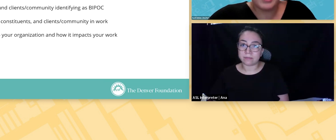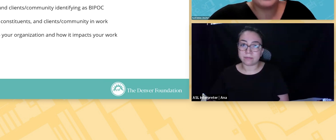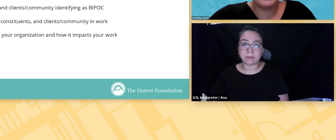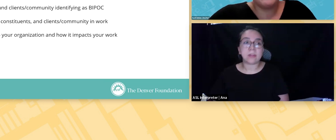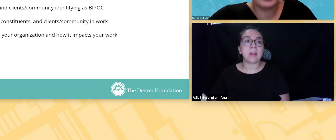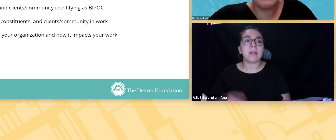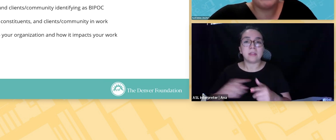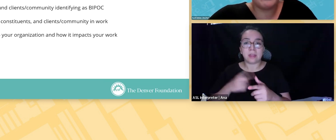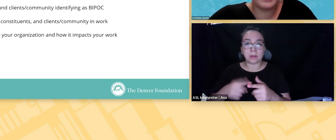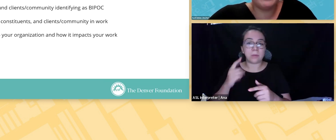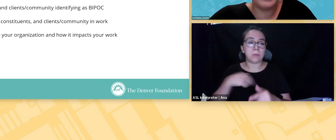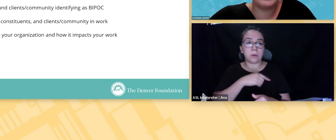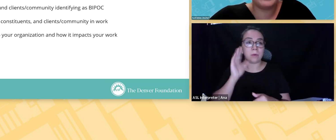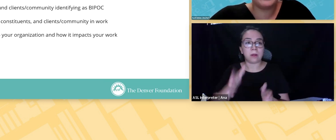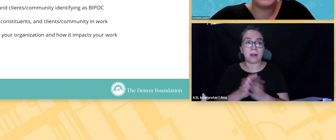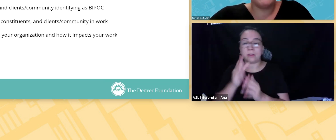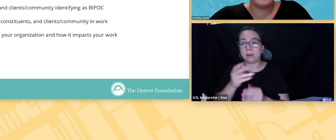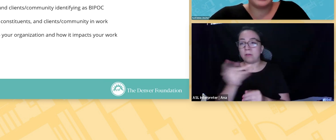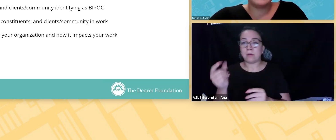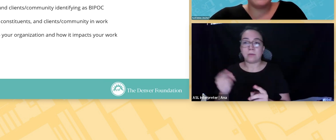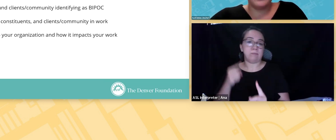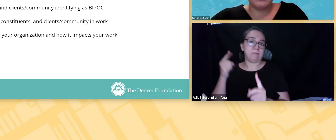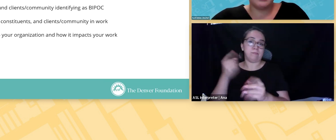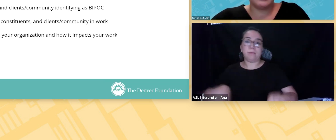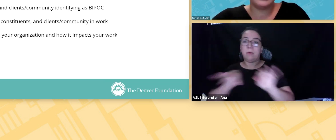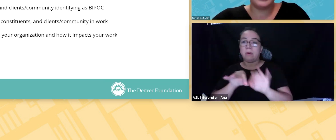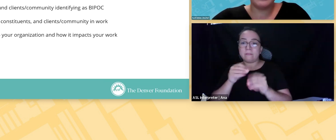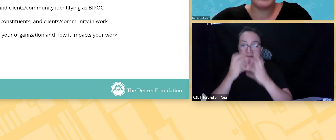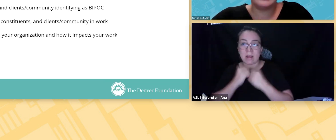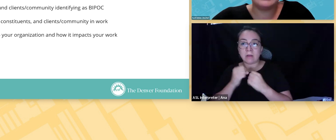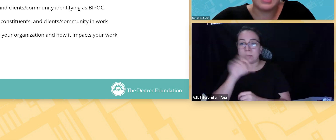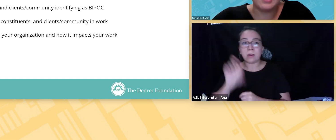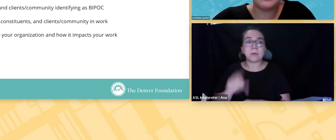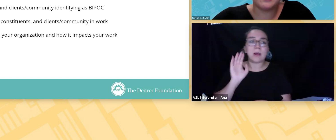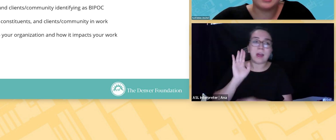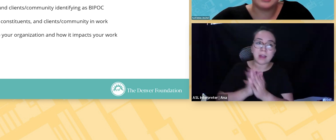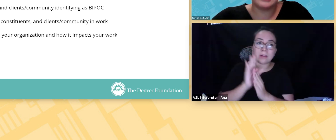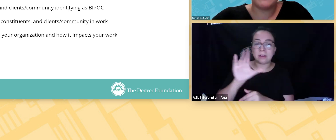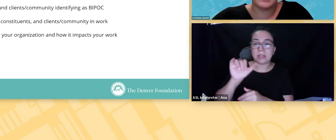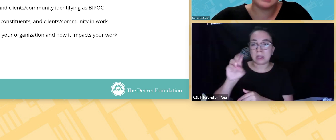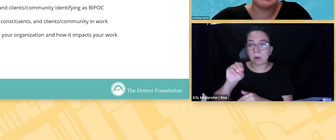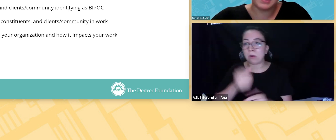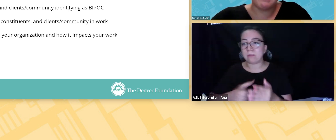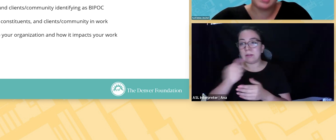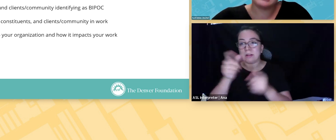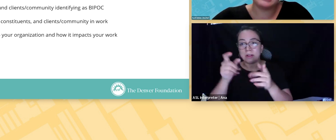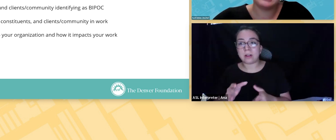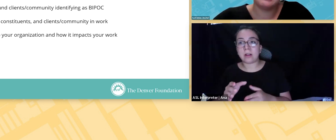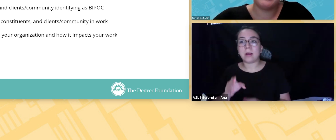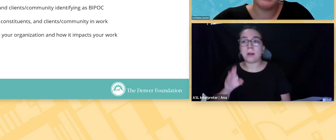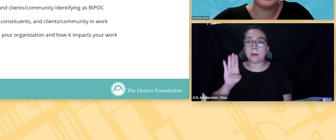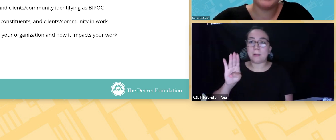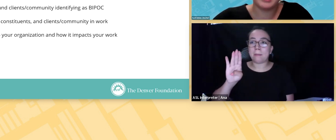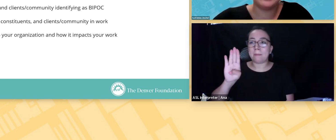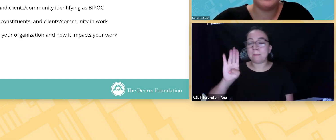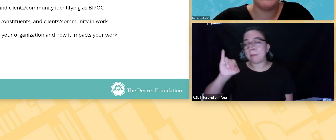Then we will ask you a couple core value questions. So we'll ask if your CEO or executive director identifies as BIPOC.